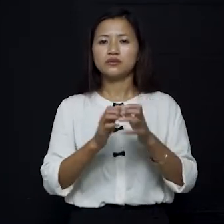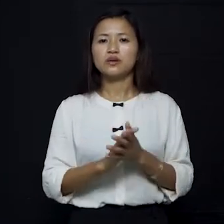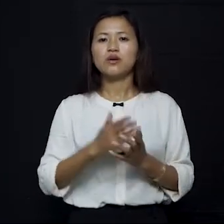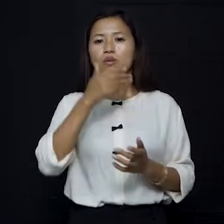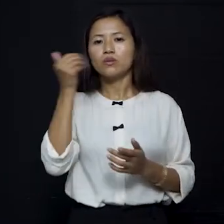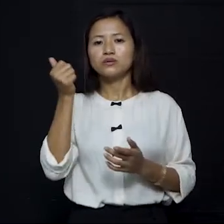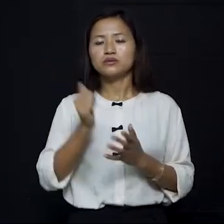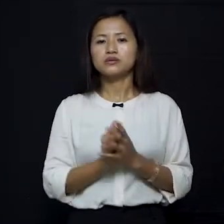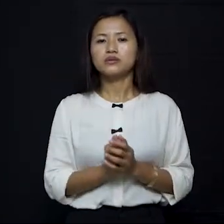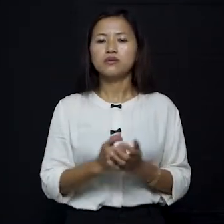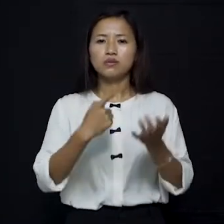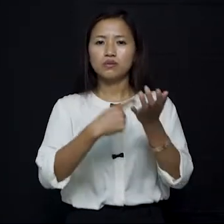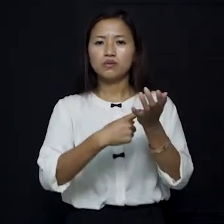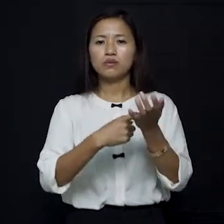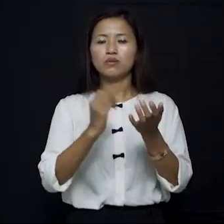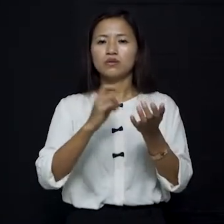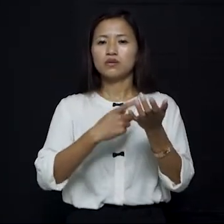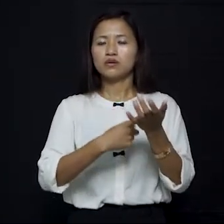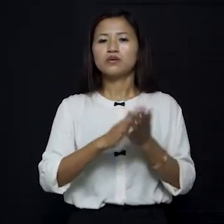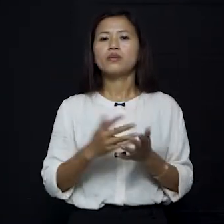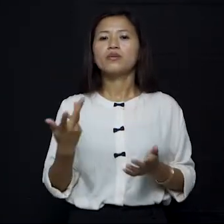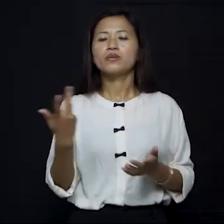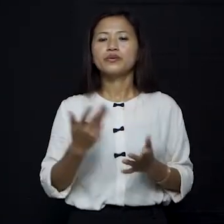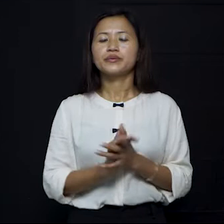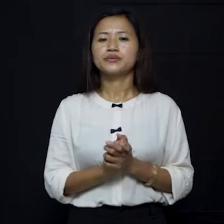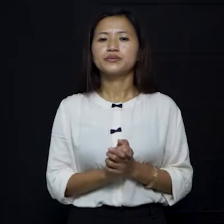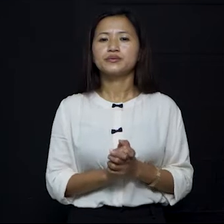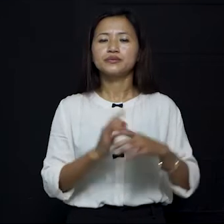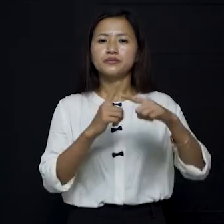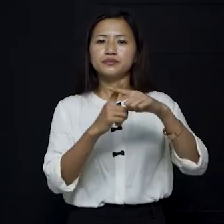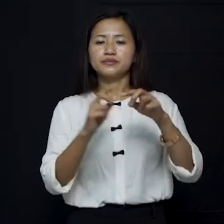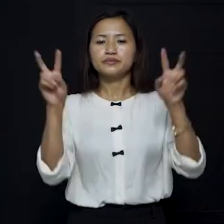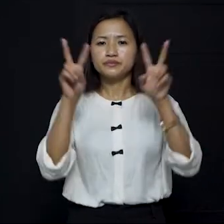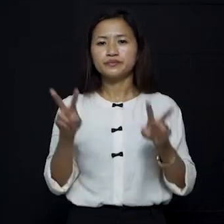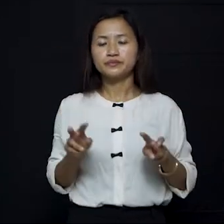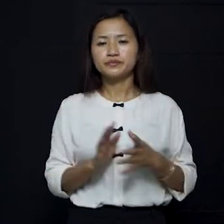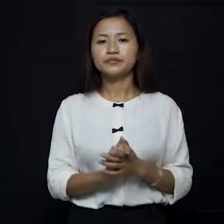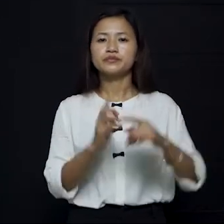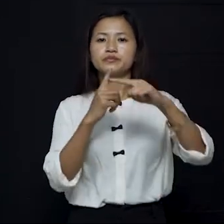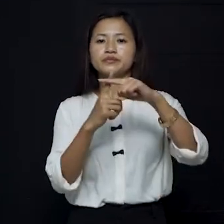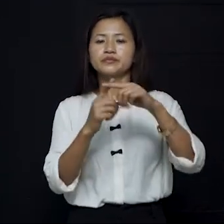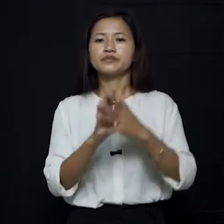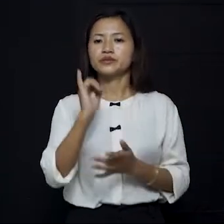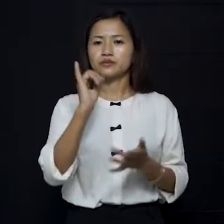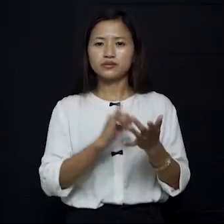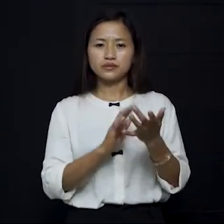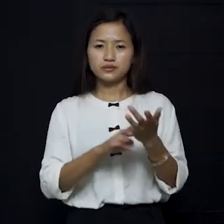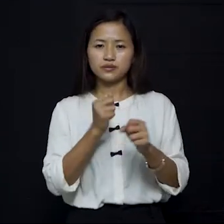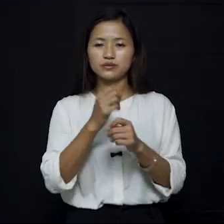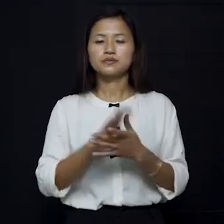was or were plus verb plus ing.